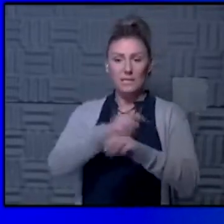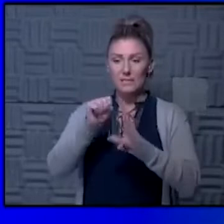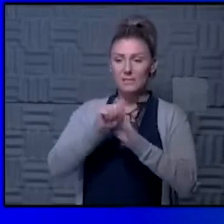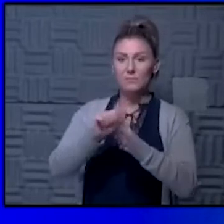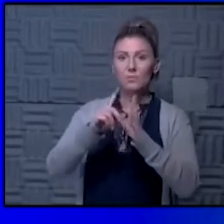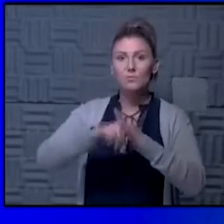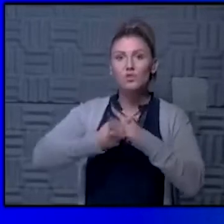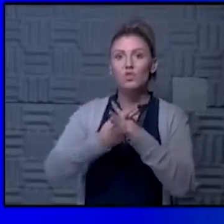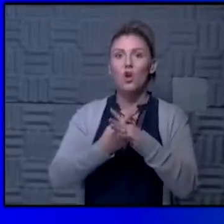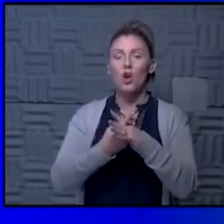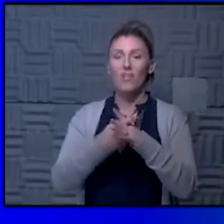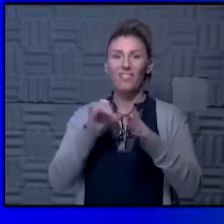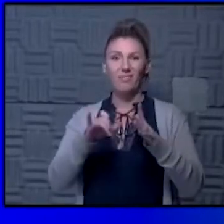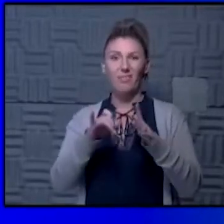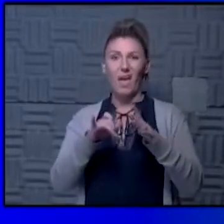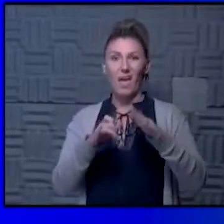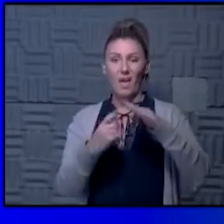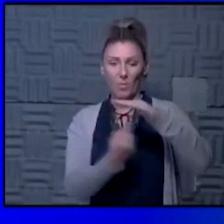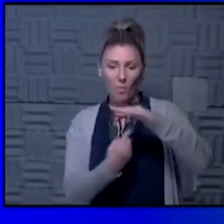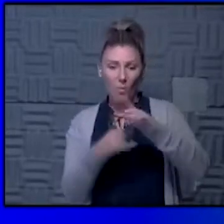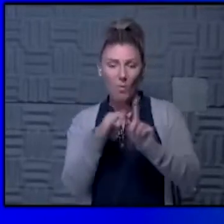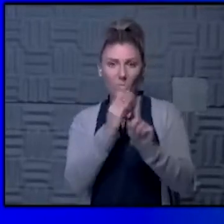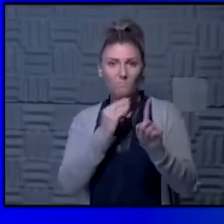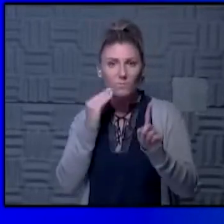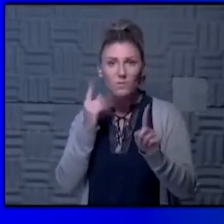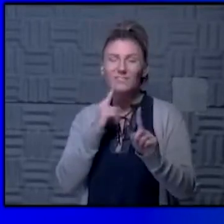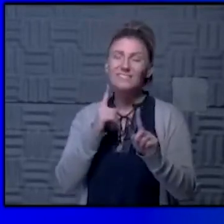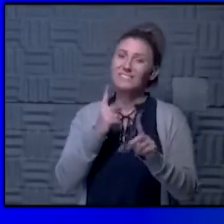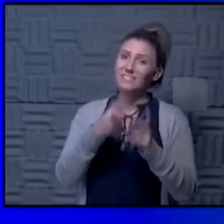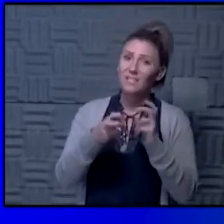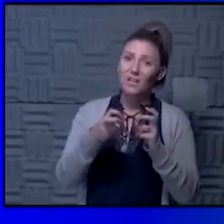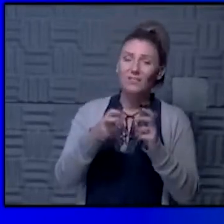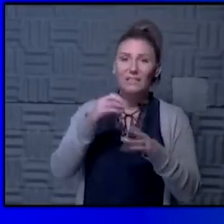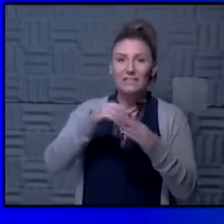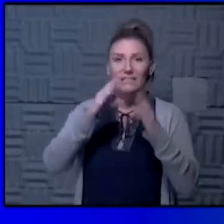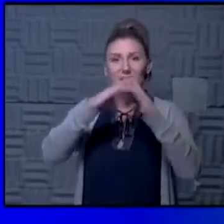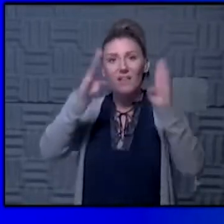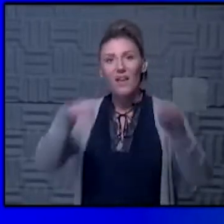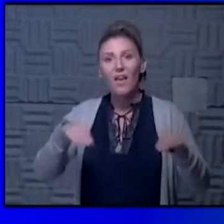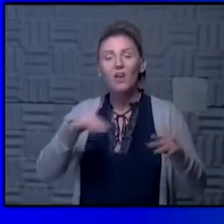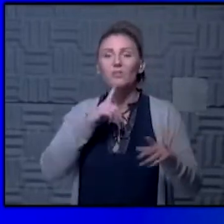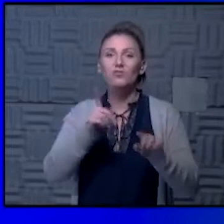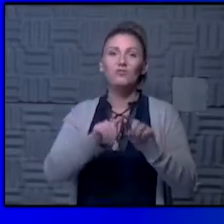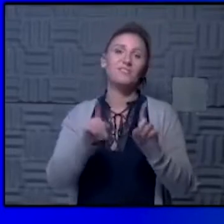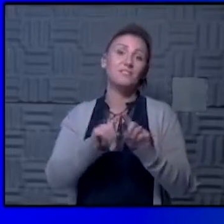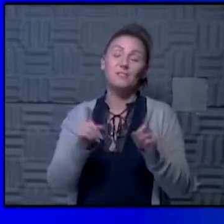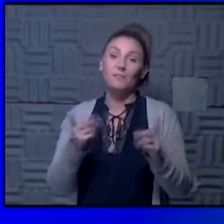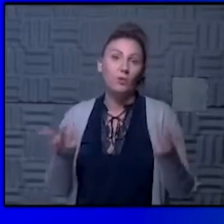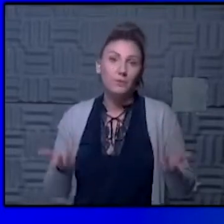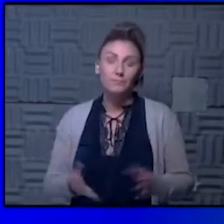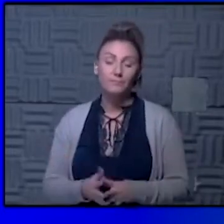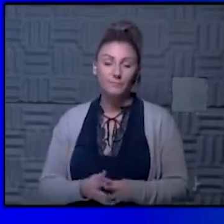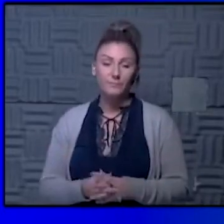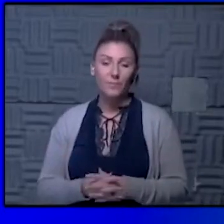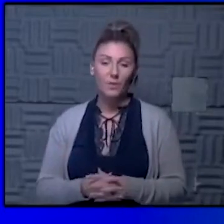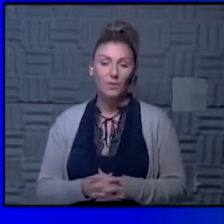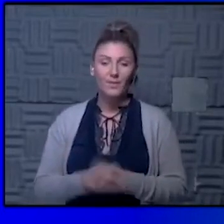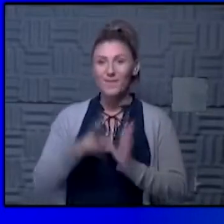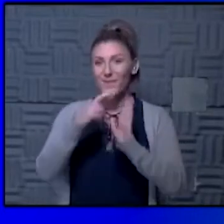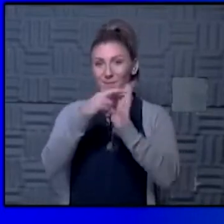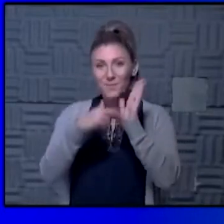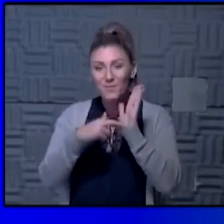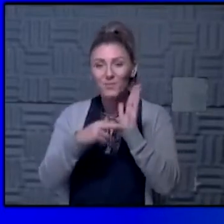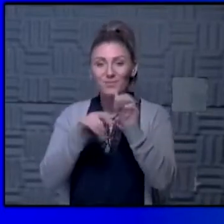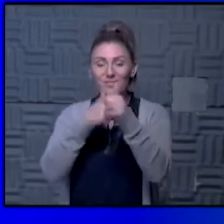that quarantine from that date. And it's a little bit difficult when you are in the household as well, so there are a little bit different rules